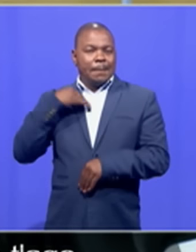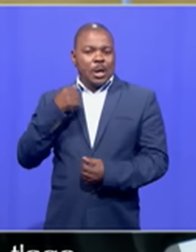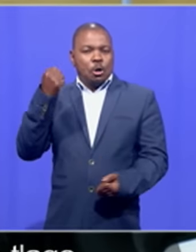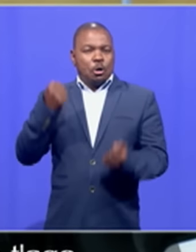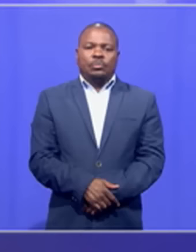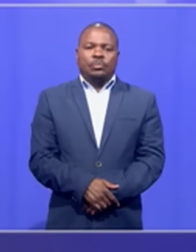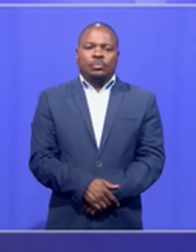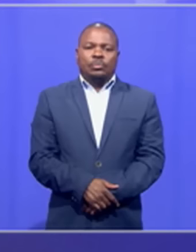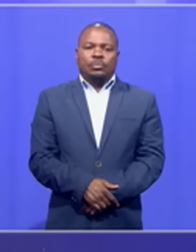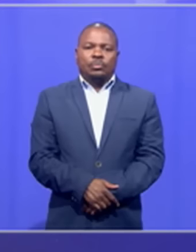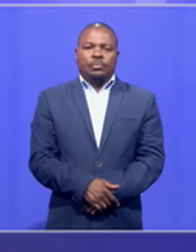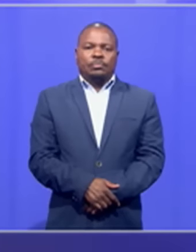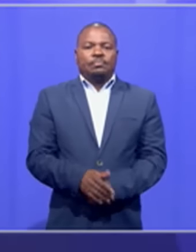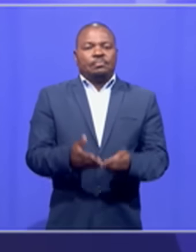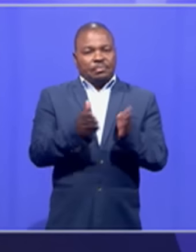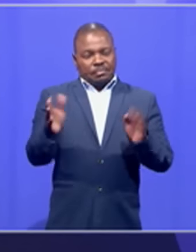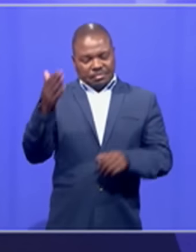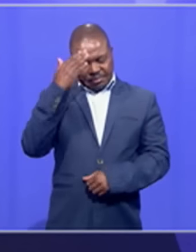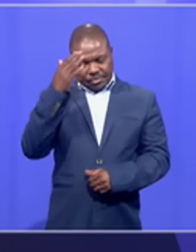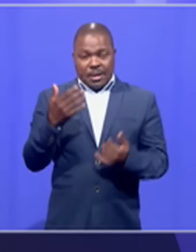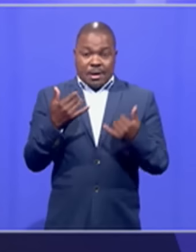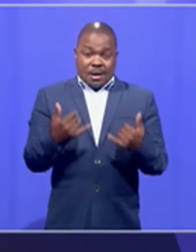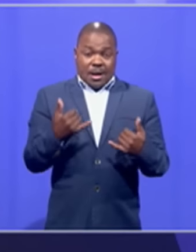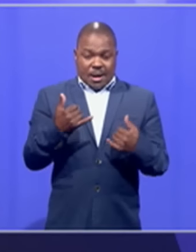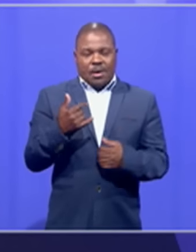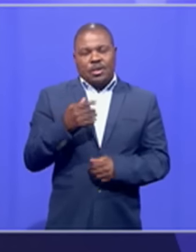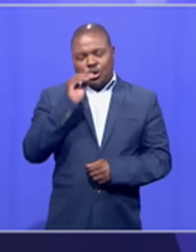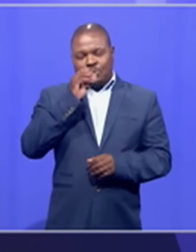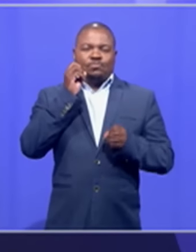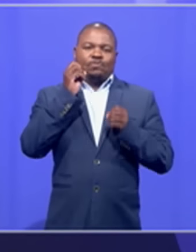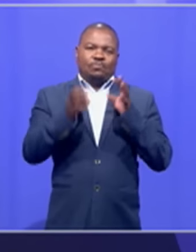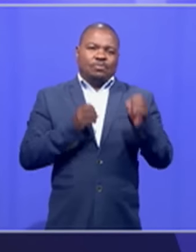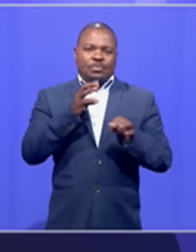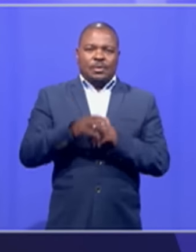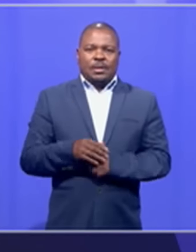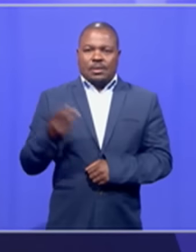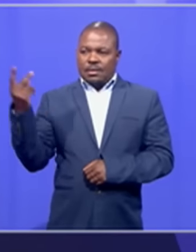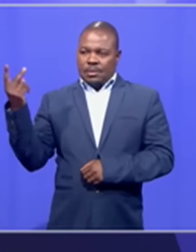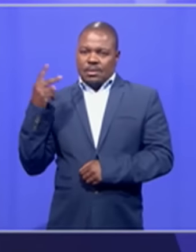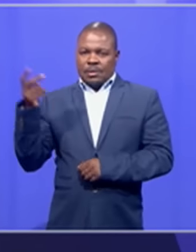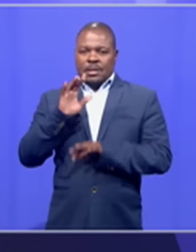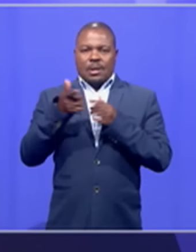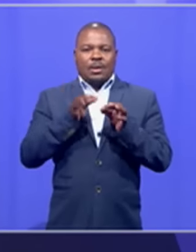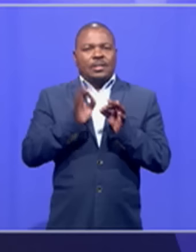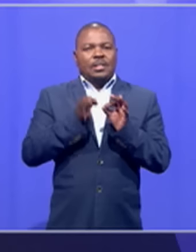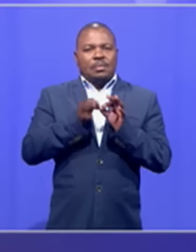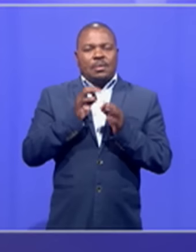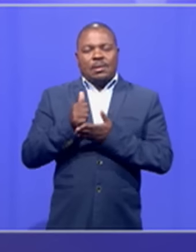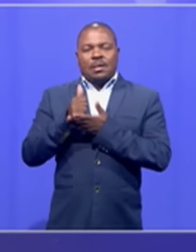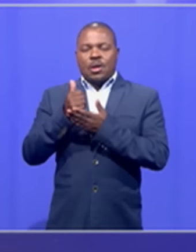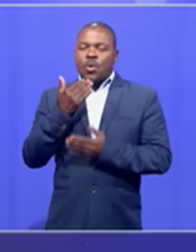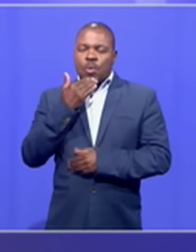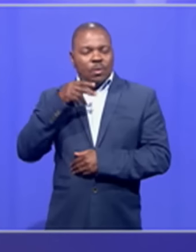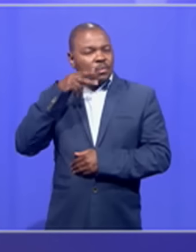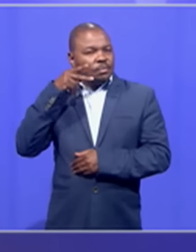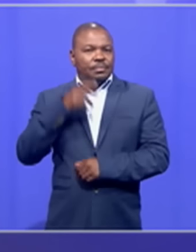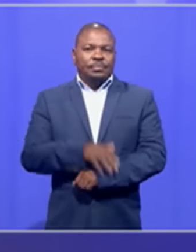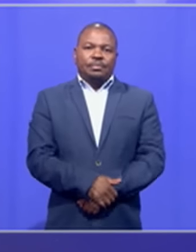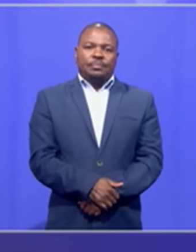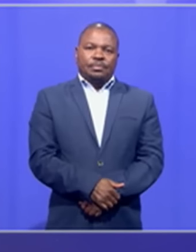tlago. Thobela nako ya go losolela ditaba ke yona ye ke tlo šomišana le mofetoledi wa polelo ya diatla Augustine